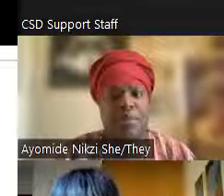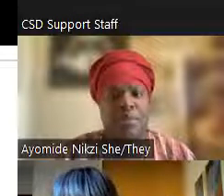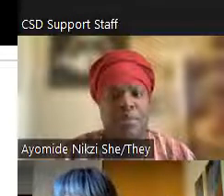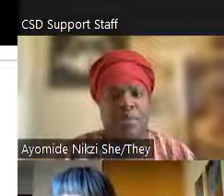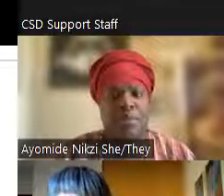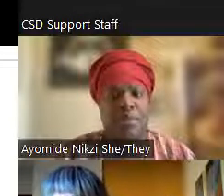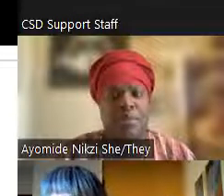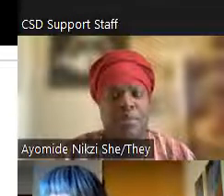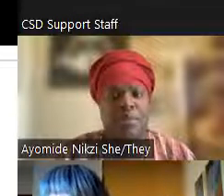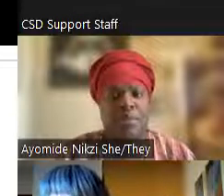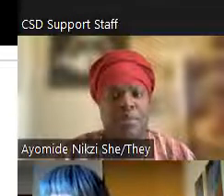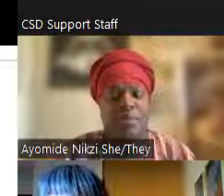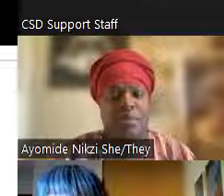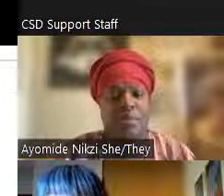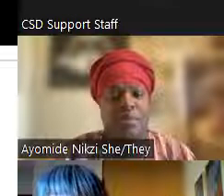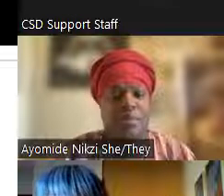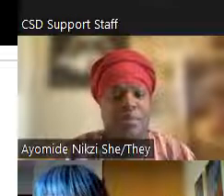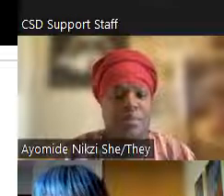disagreement. Okay, so